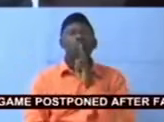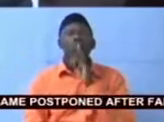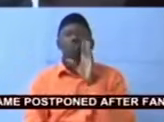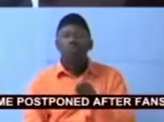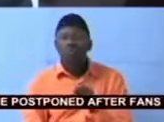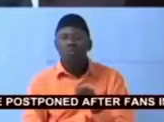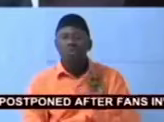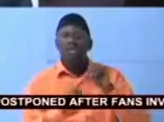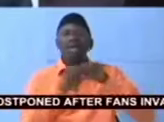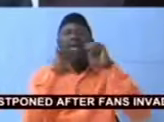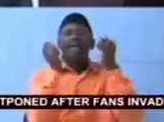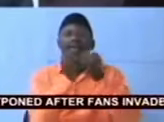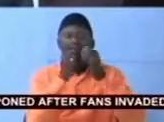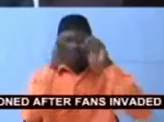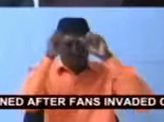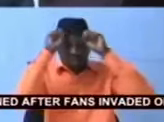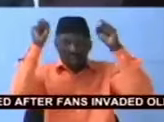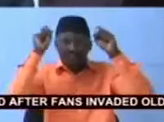And